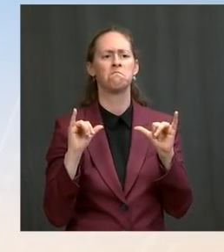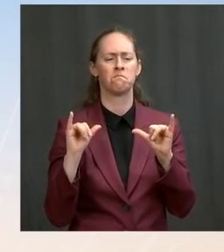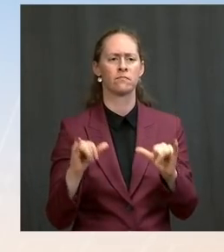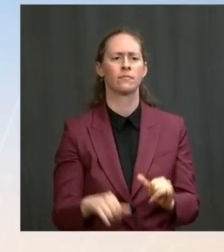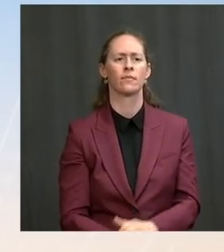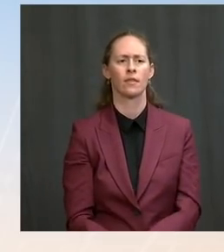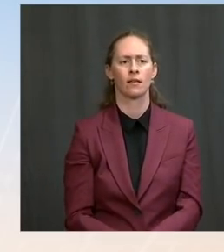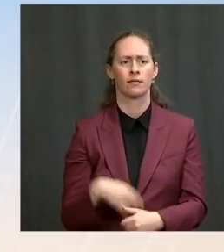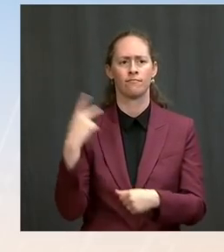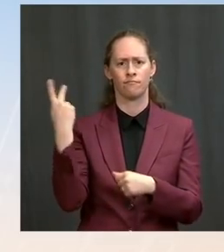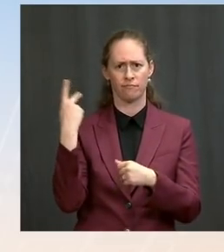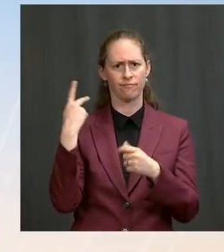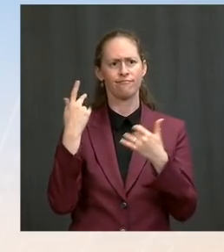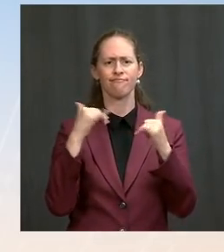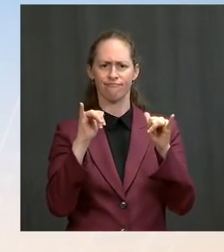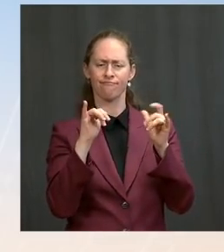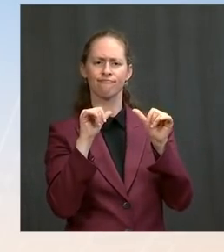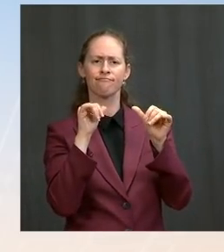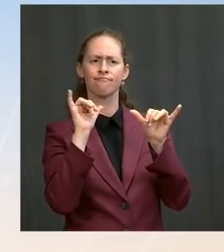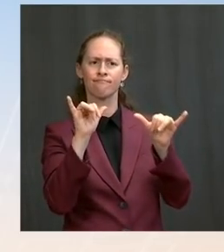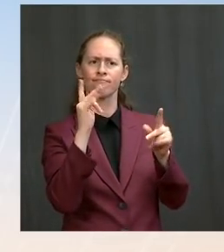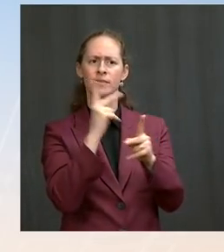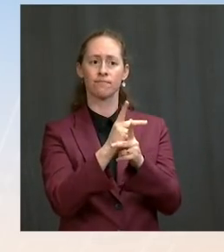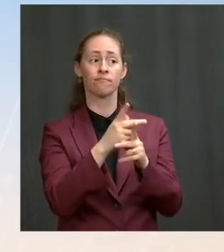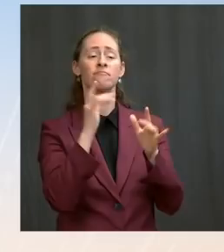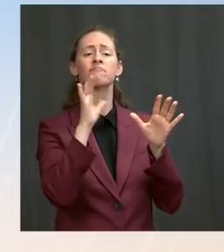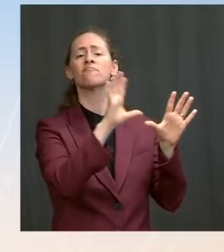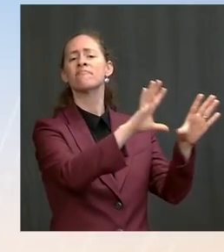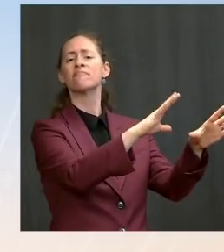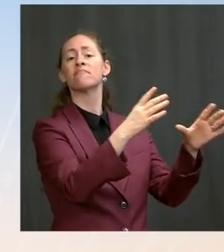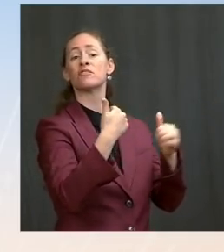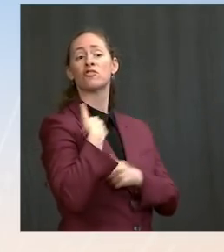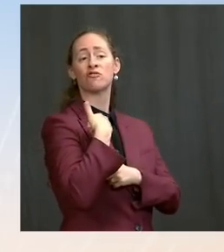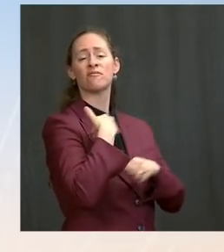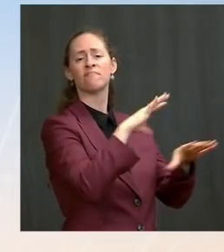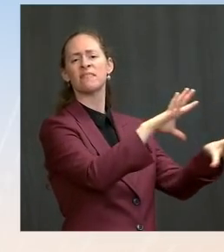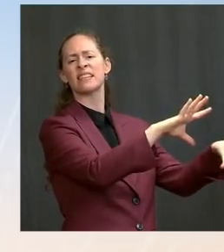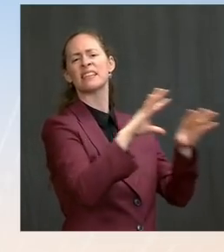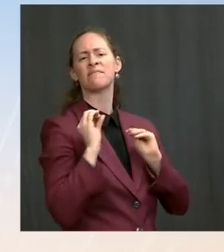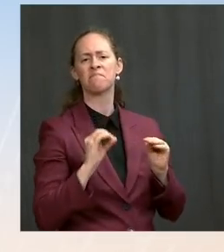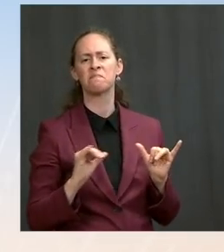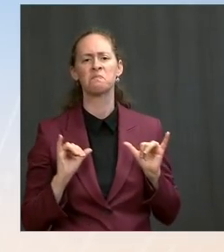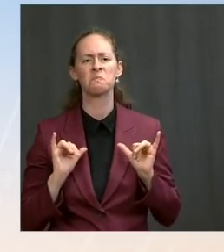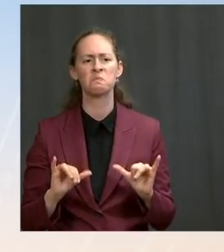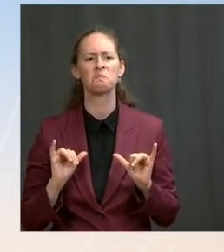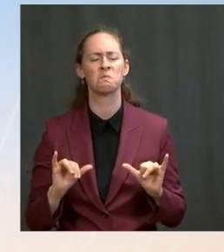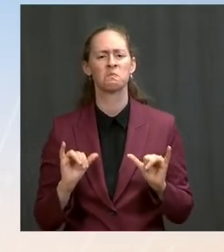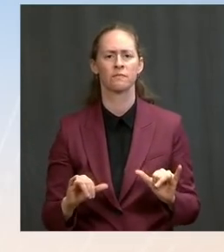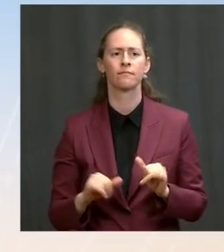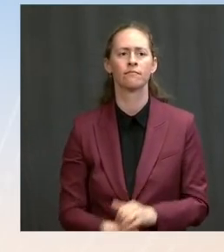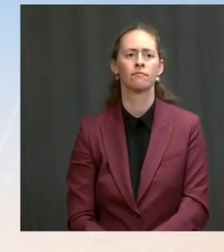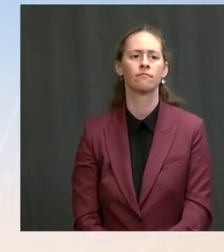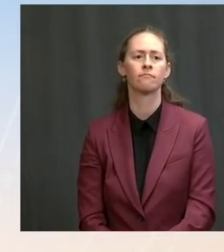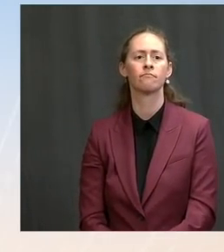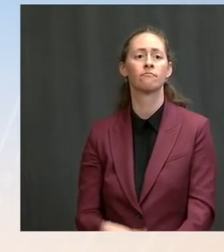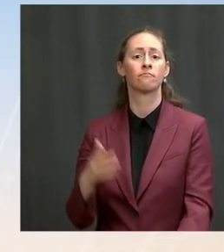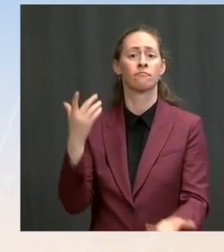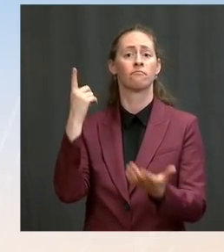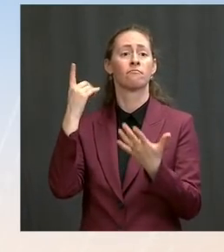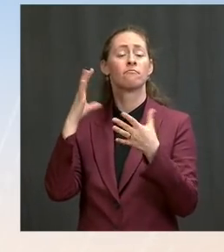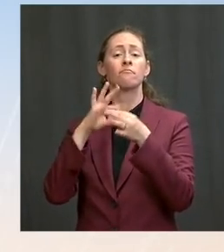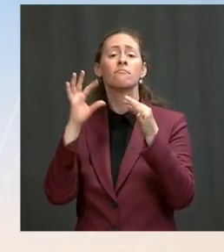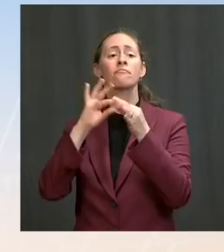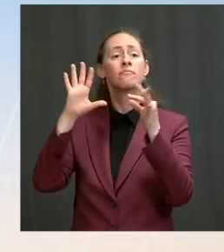continuing to operationalize on the withdrawal of our troops. I'd also note that when the President made the announcement about our decision, it was in part based